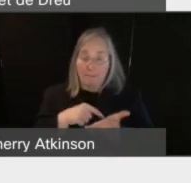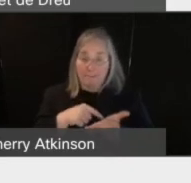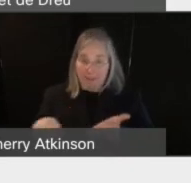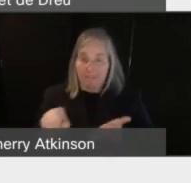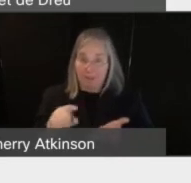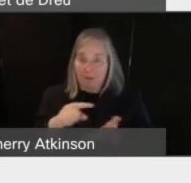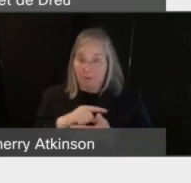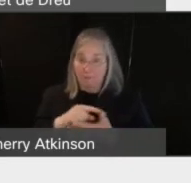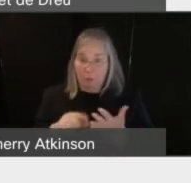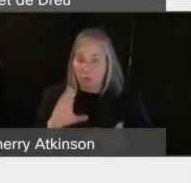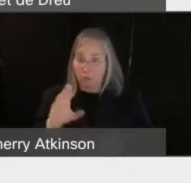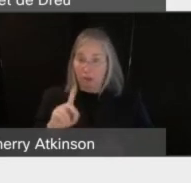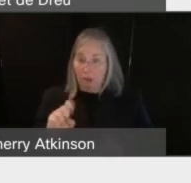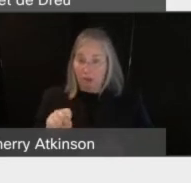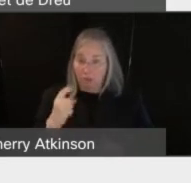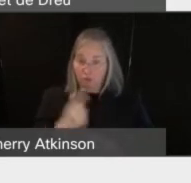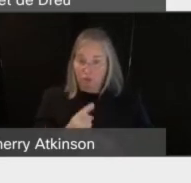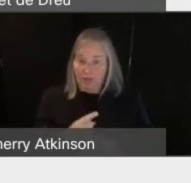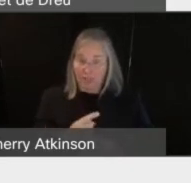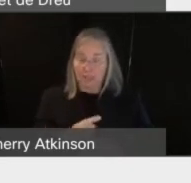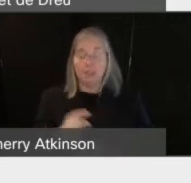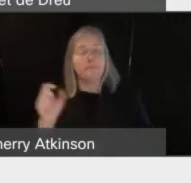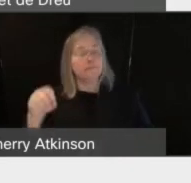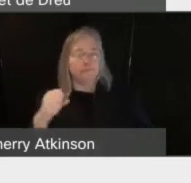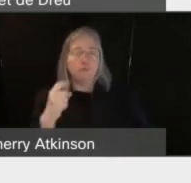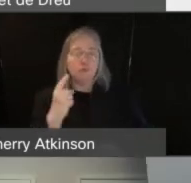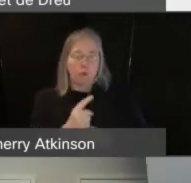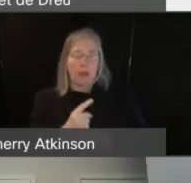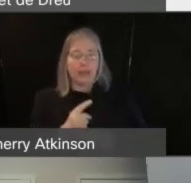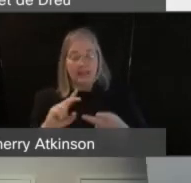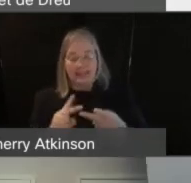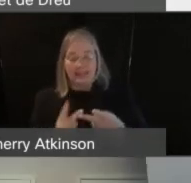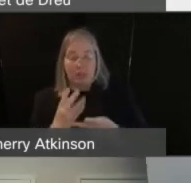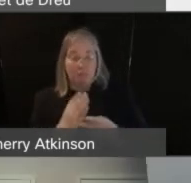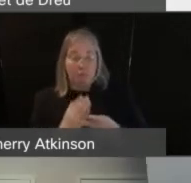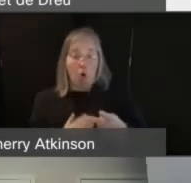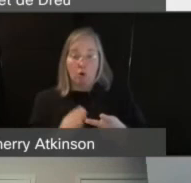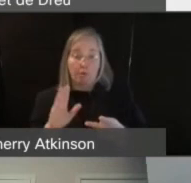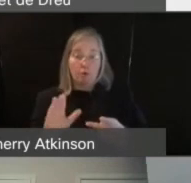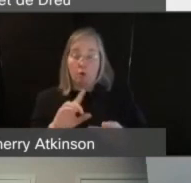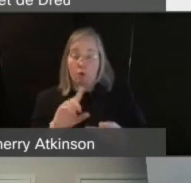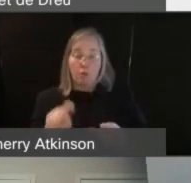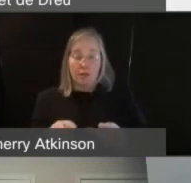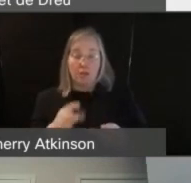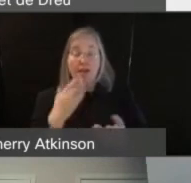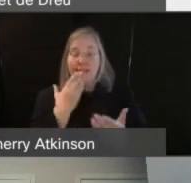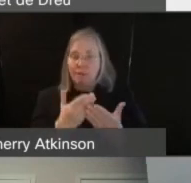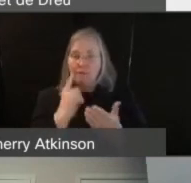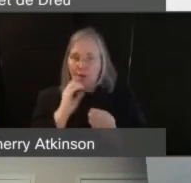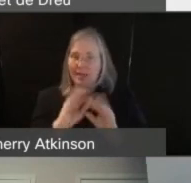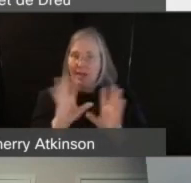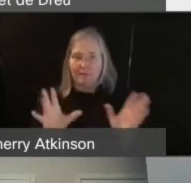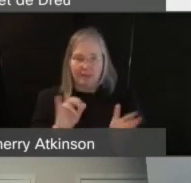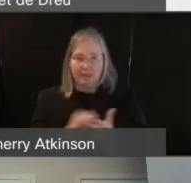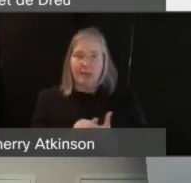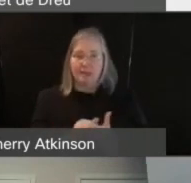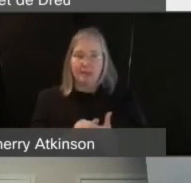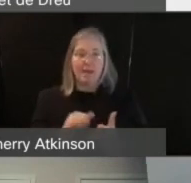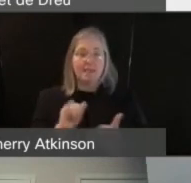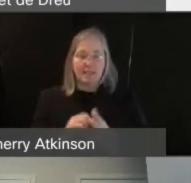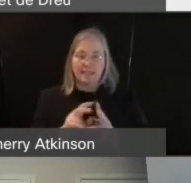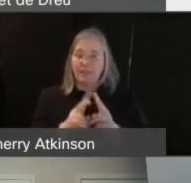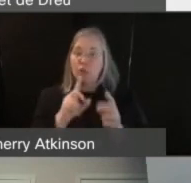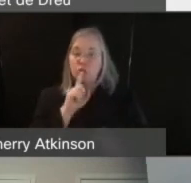correct? Correct. So the second part of the question, Steve, thank you for the clarification. That's very true.